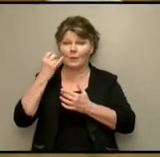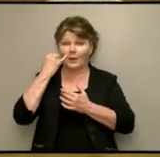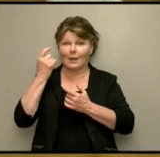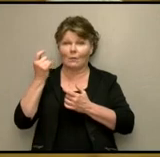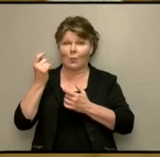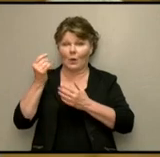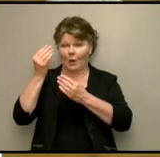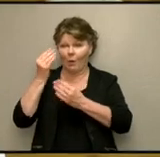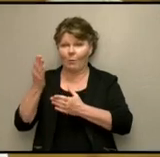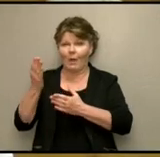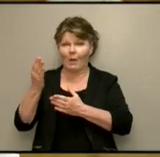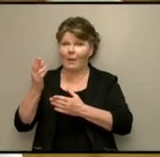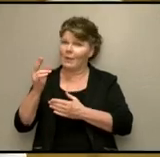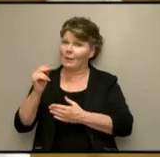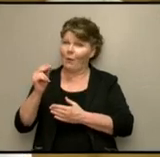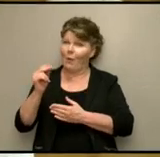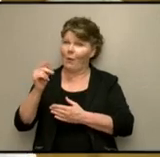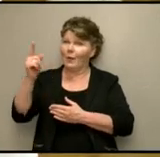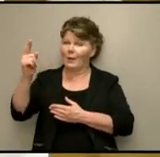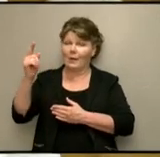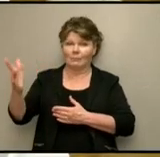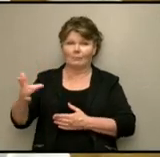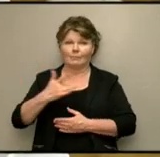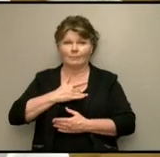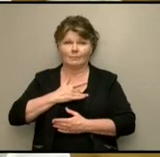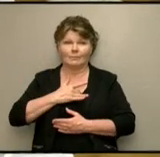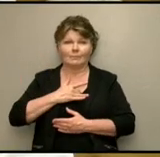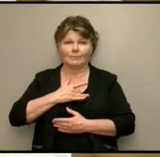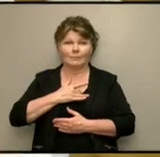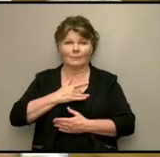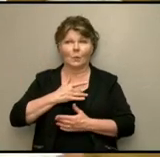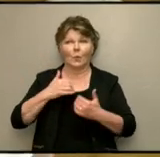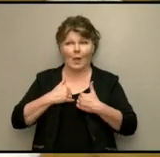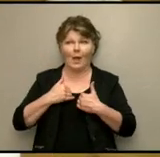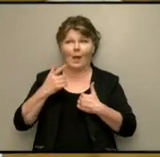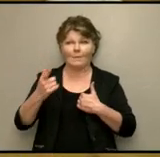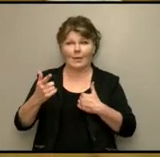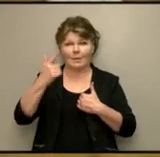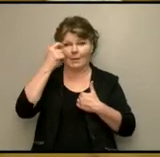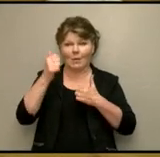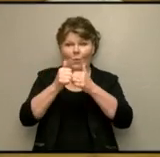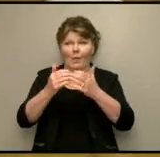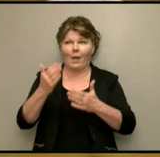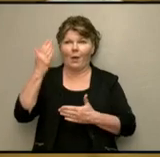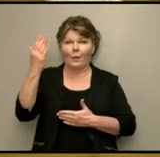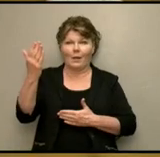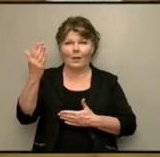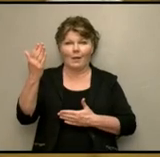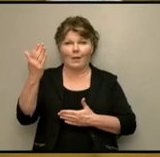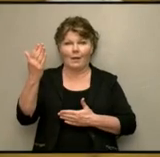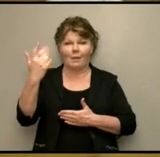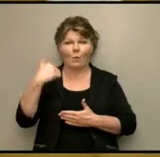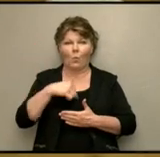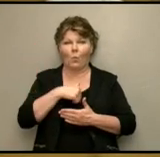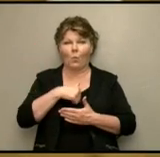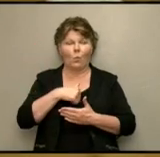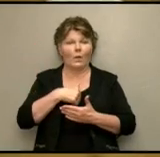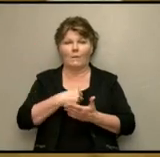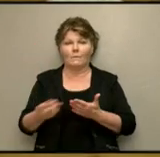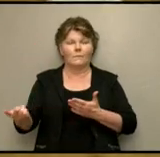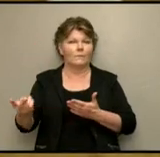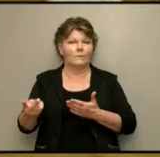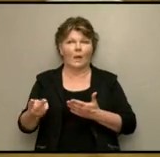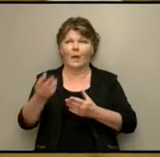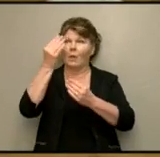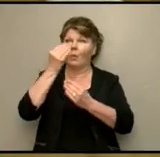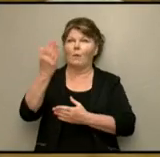come into us. If that's how he works, we'd never have him, because without him working in us, we flunk obeying God all